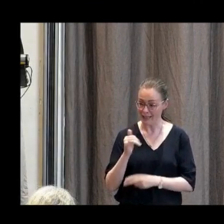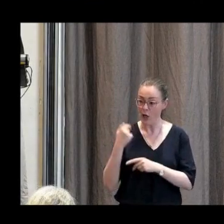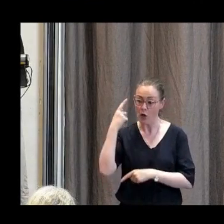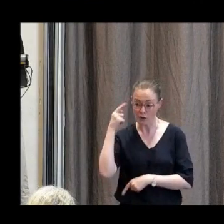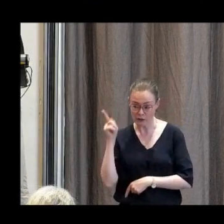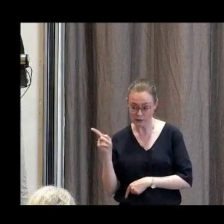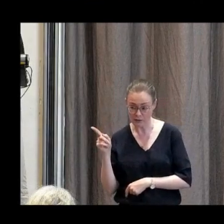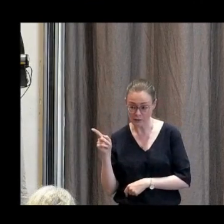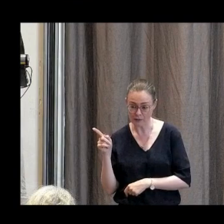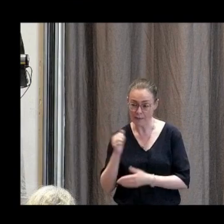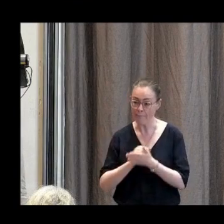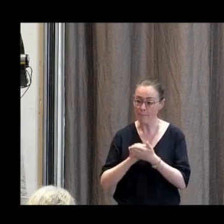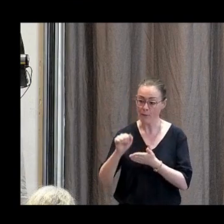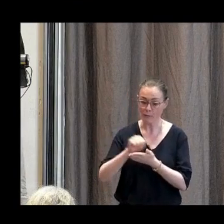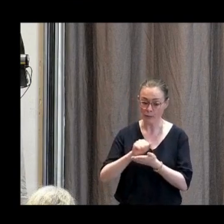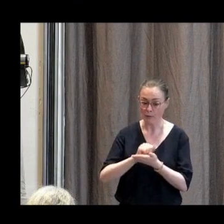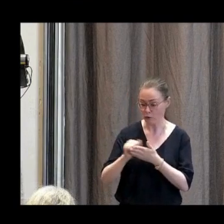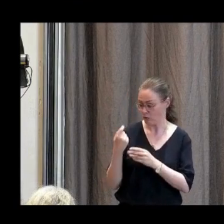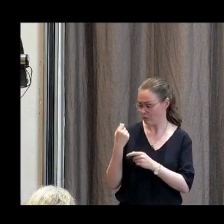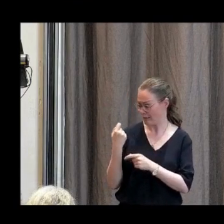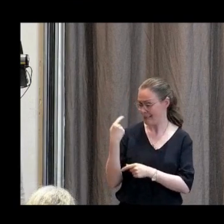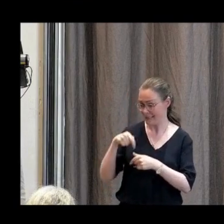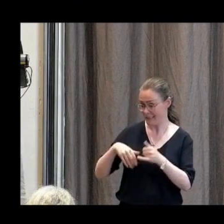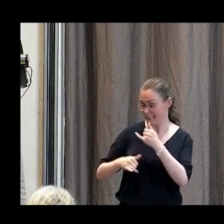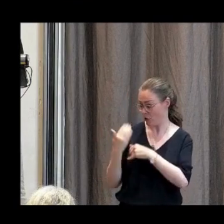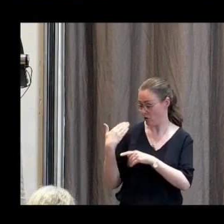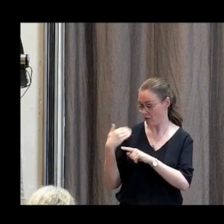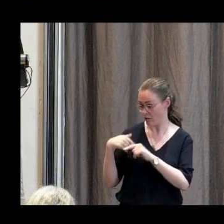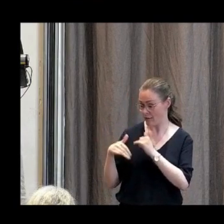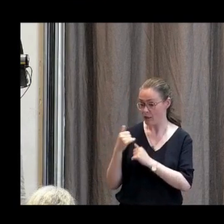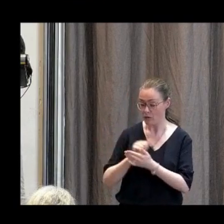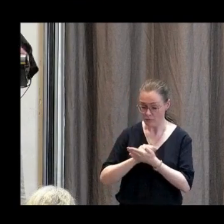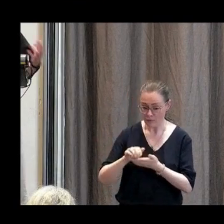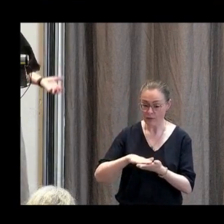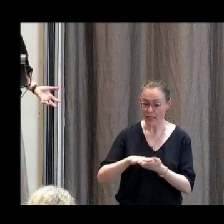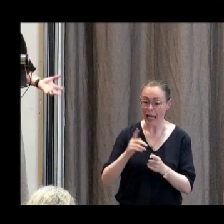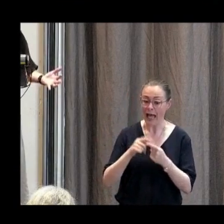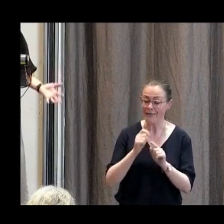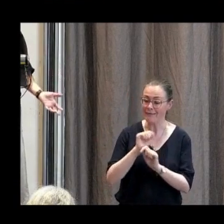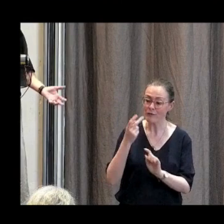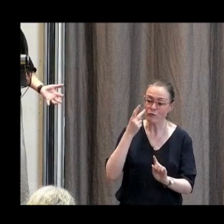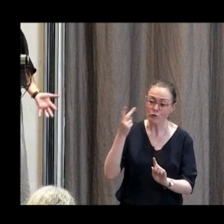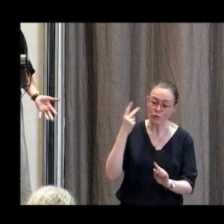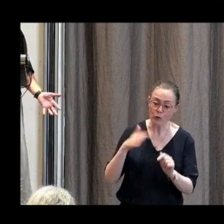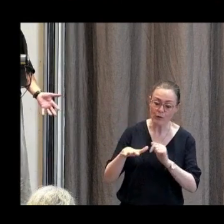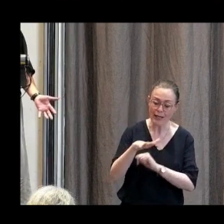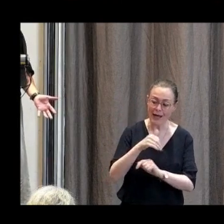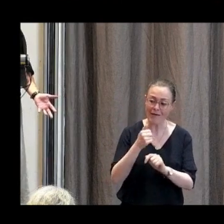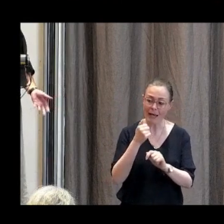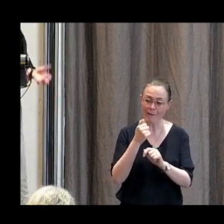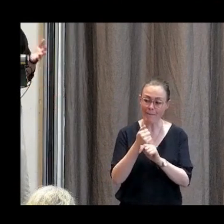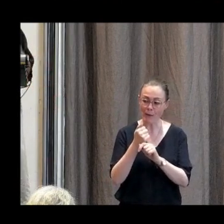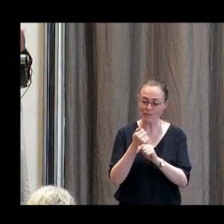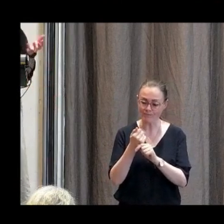London, published this paper just earlier this year, and reviewed the area of the